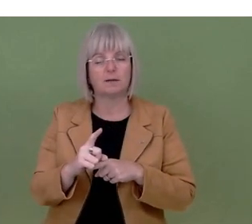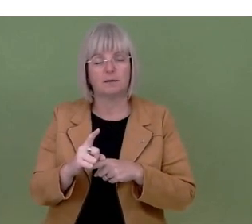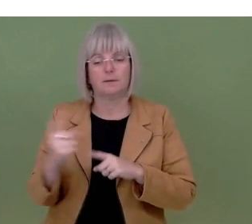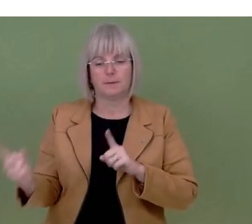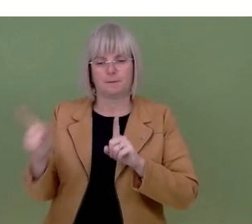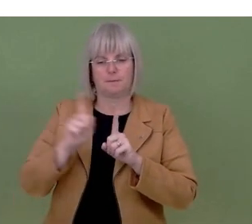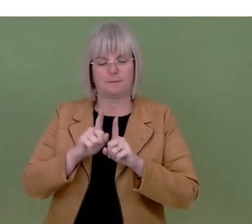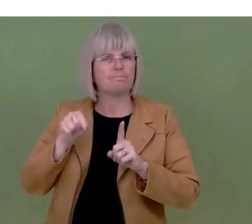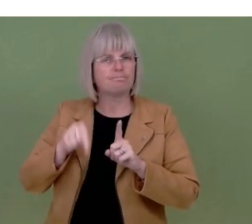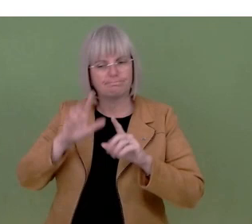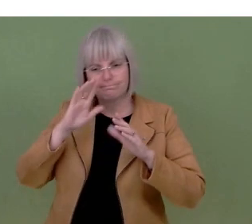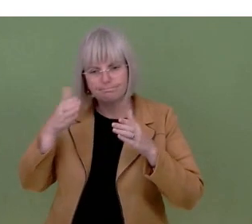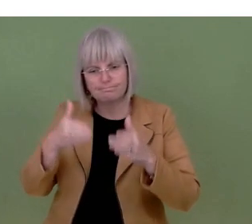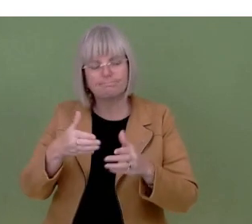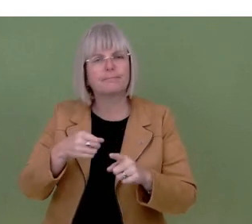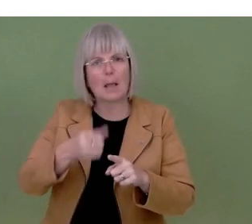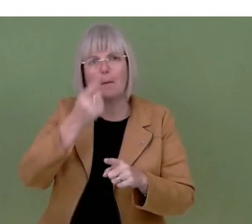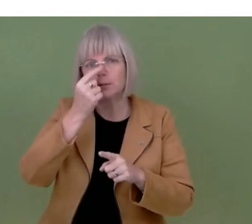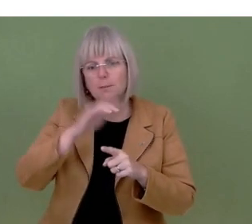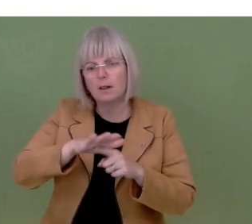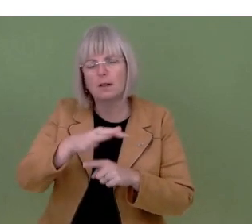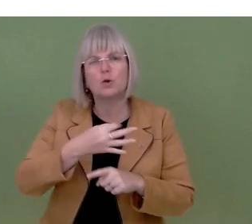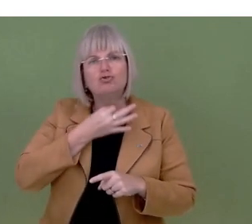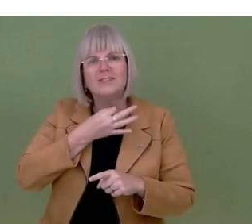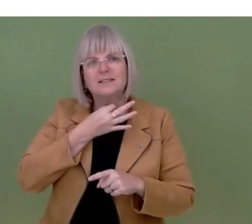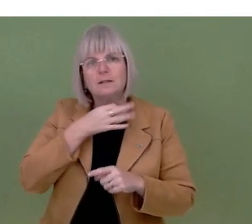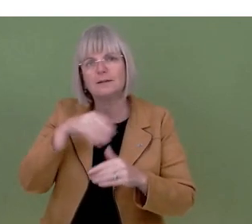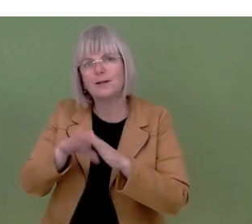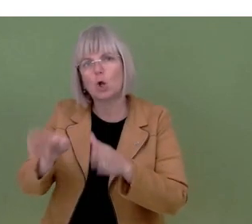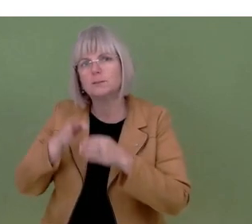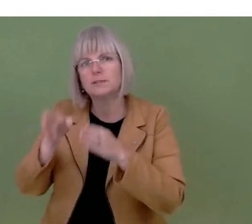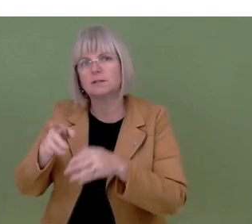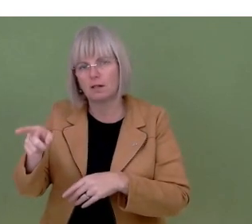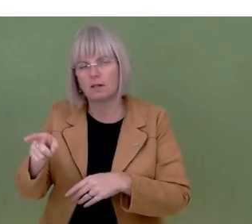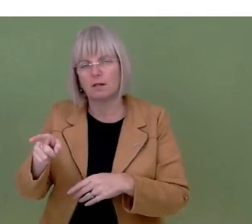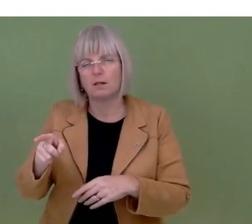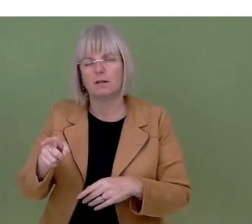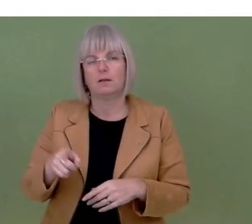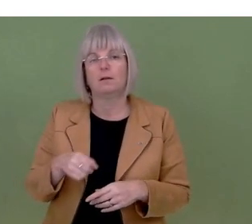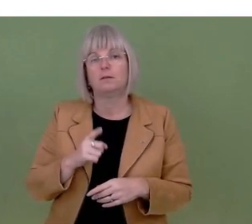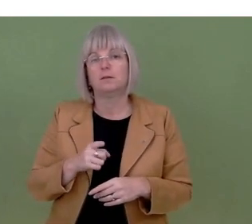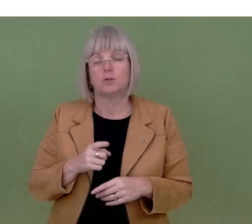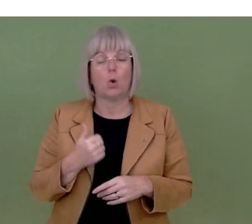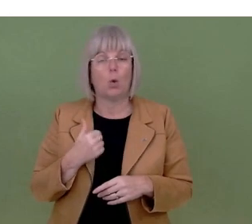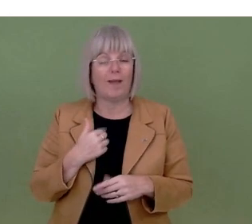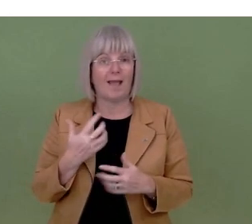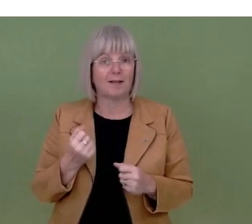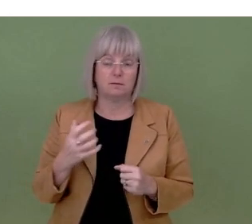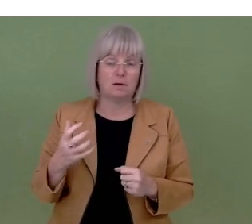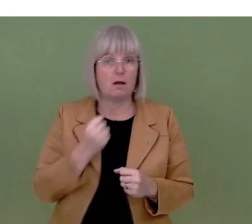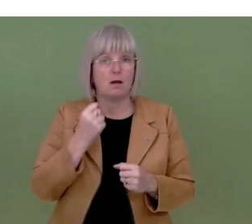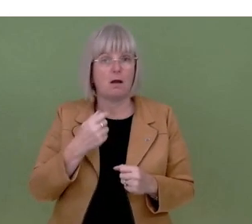are at risk of admission to the hospital. And over a 6-month period, we were able to have, in fact, 100% success rate of preventing